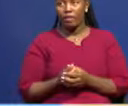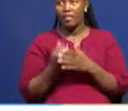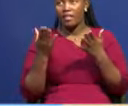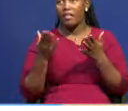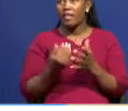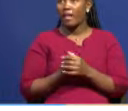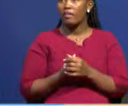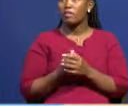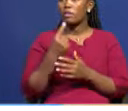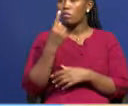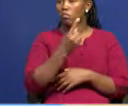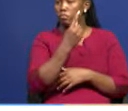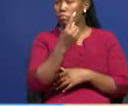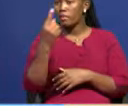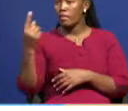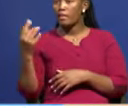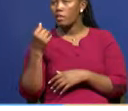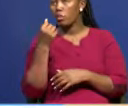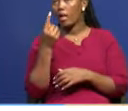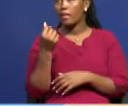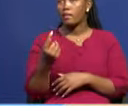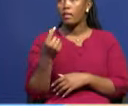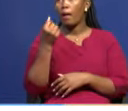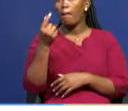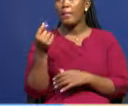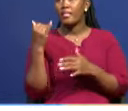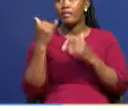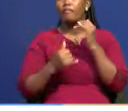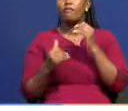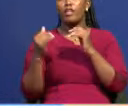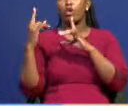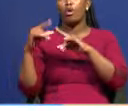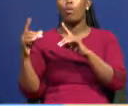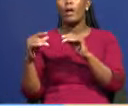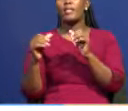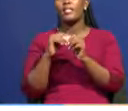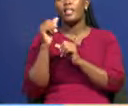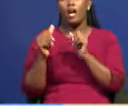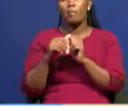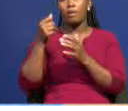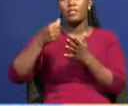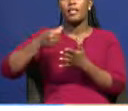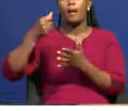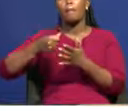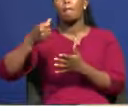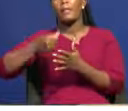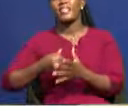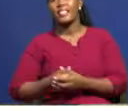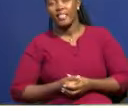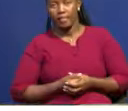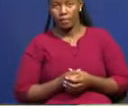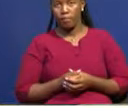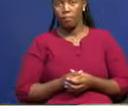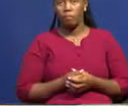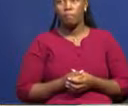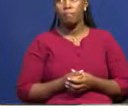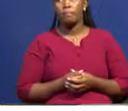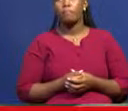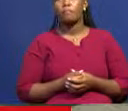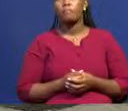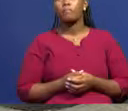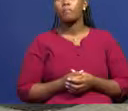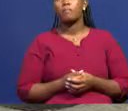James. A minute, please, each one of you. Let me start with you, James, your final remarks, especially on the budget, as you react as well. Abdi, you